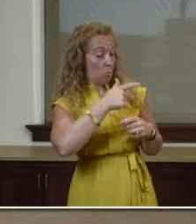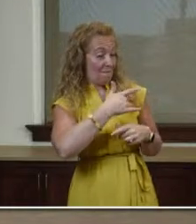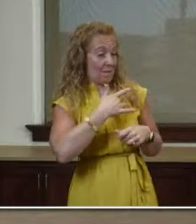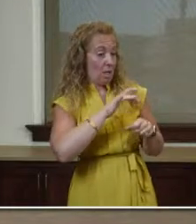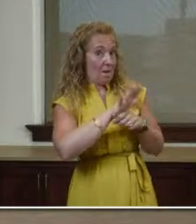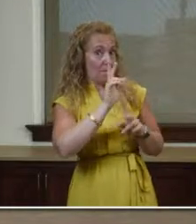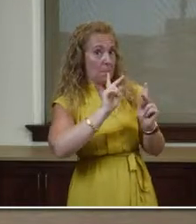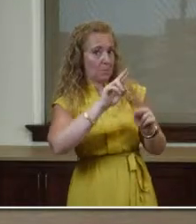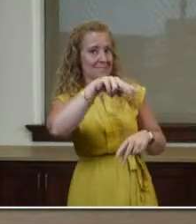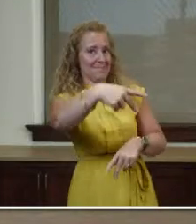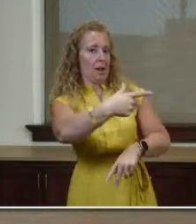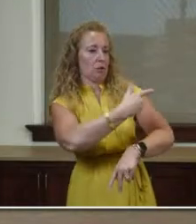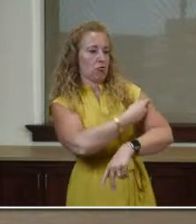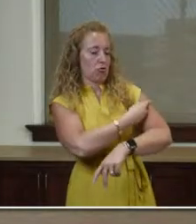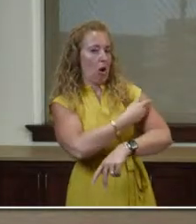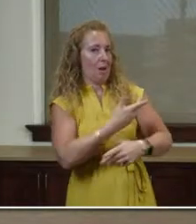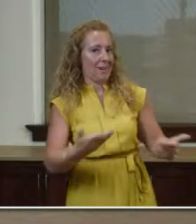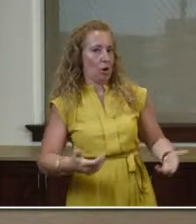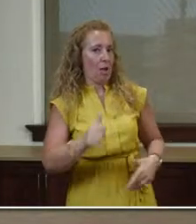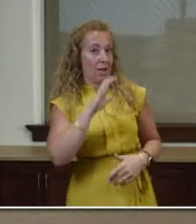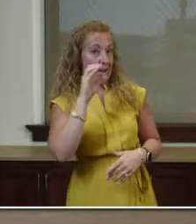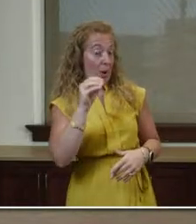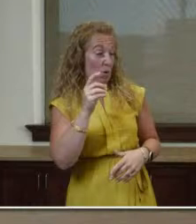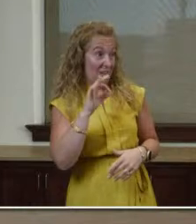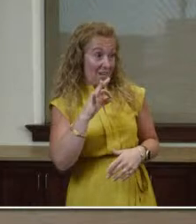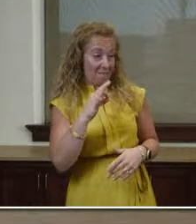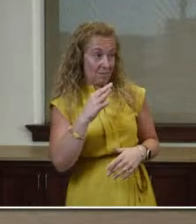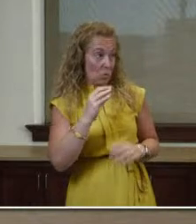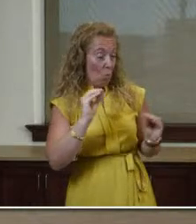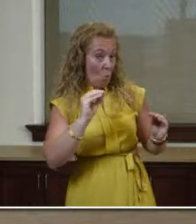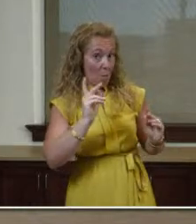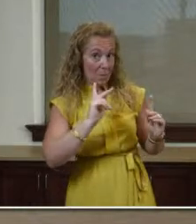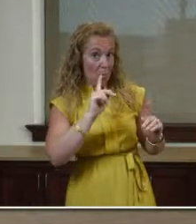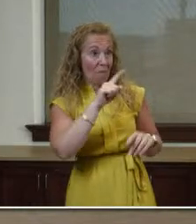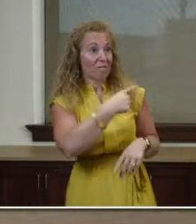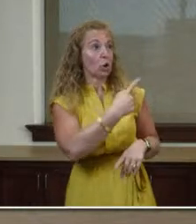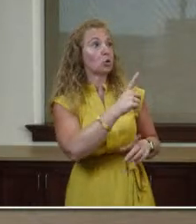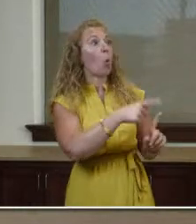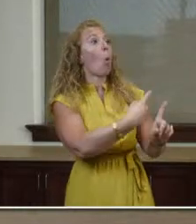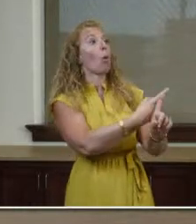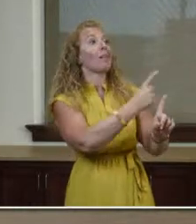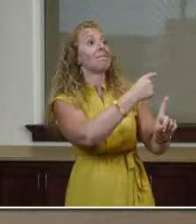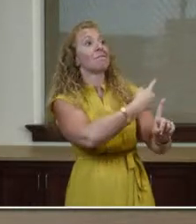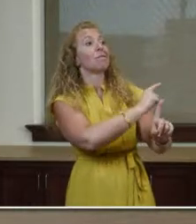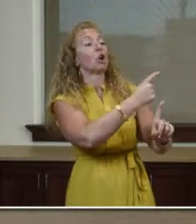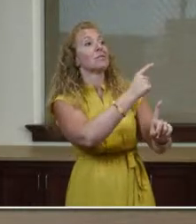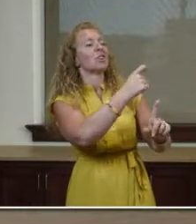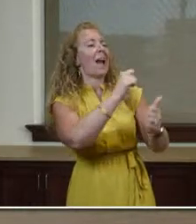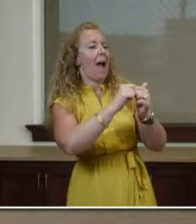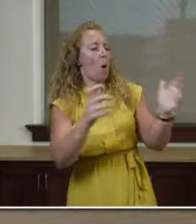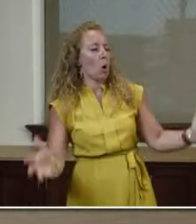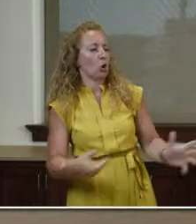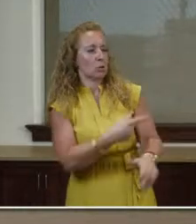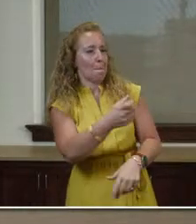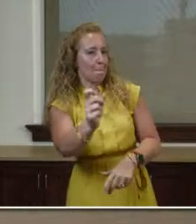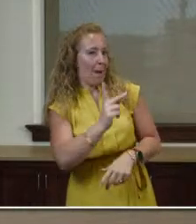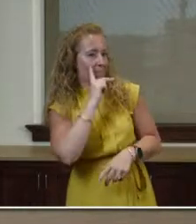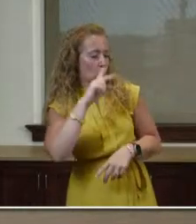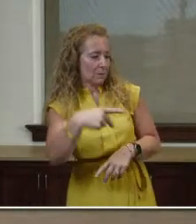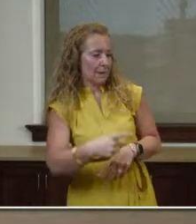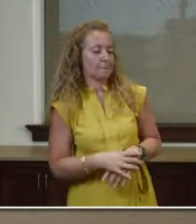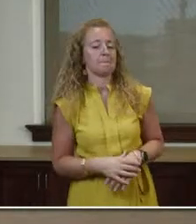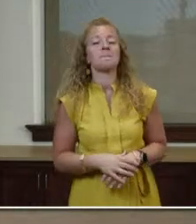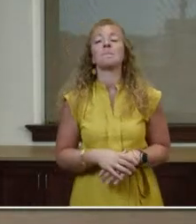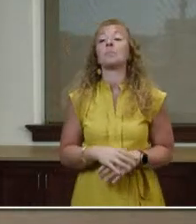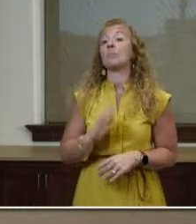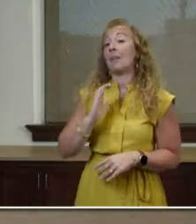second doses in Allegheny County? If not, what can be done to convince people to come back and get second doses? So based